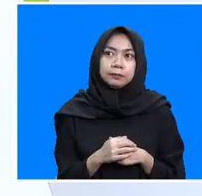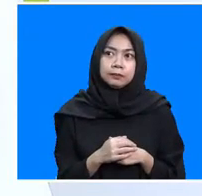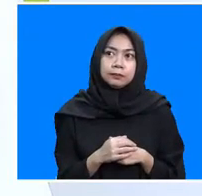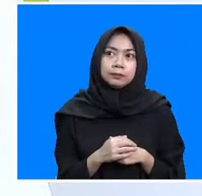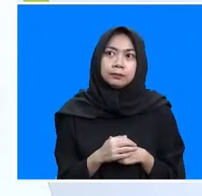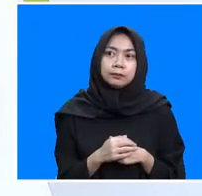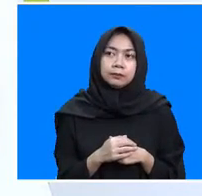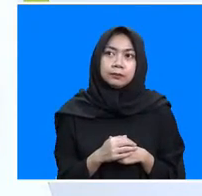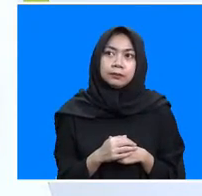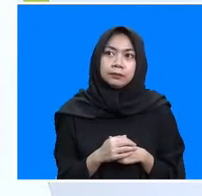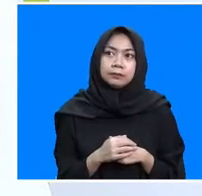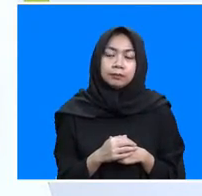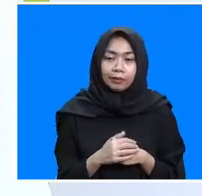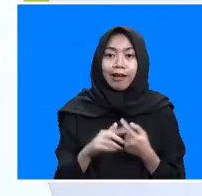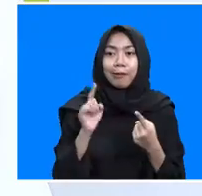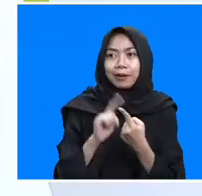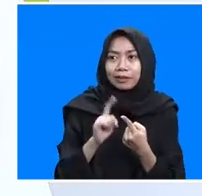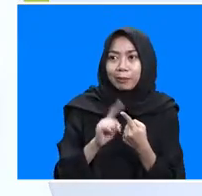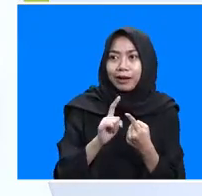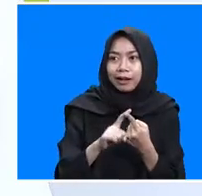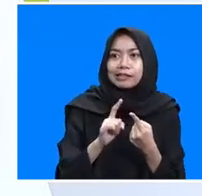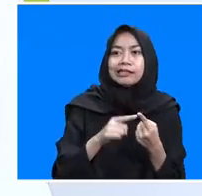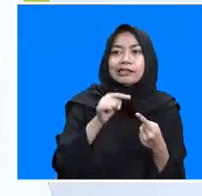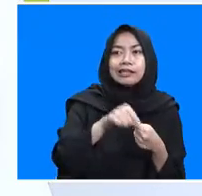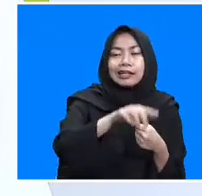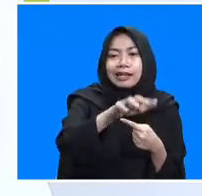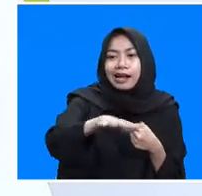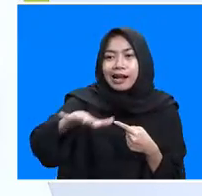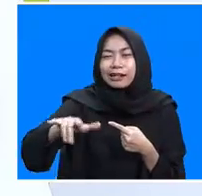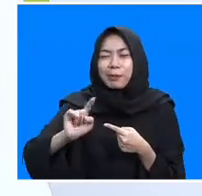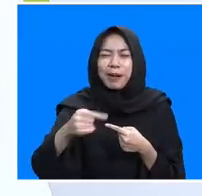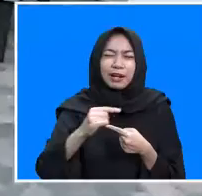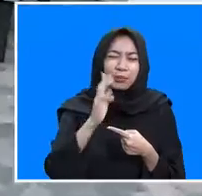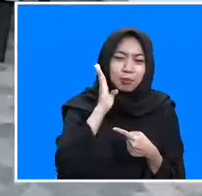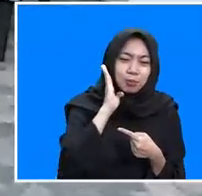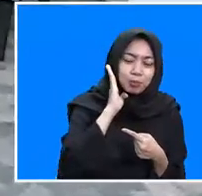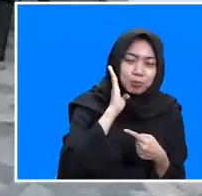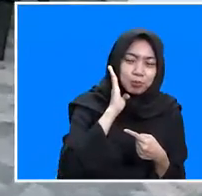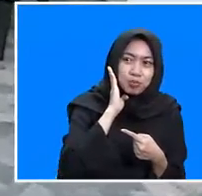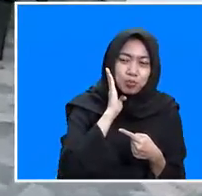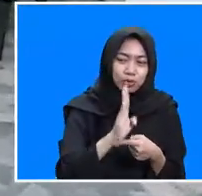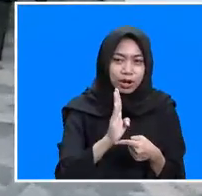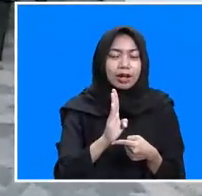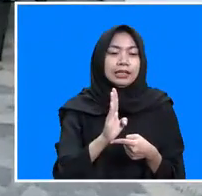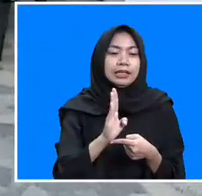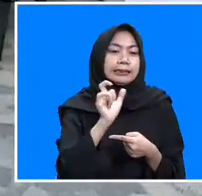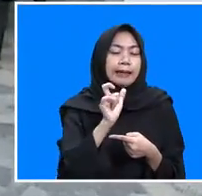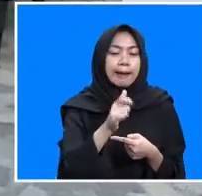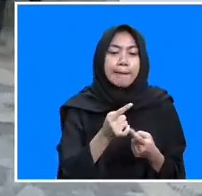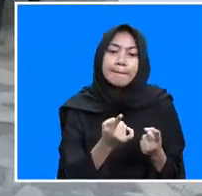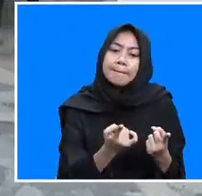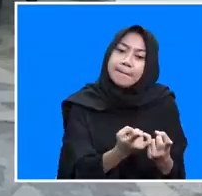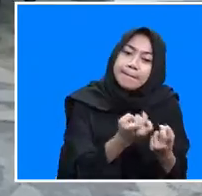attract the youngest and brightest individuals mm. into the teaching profession. It was about